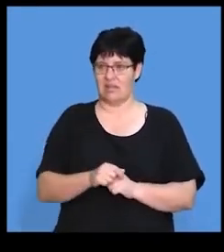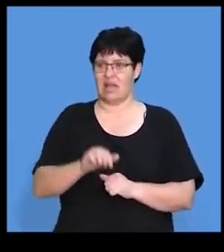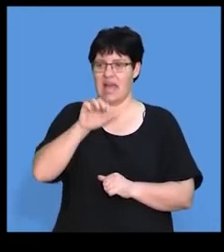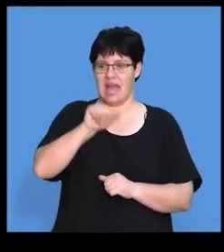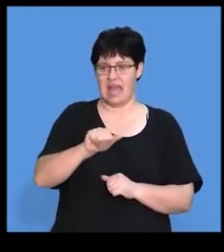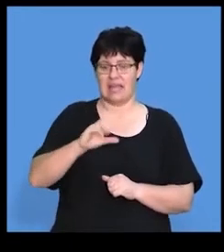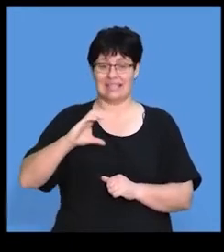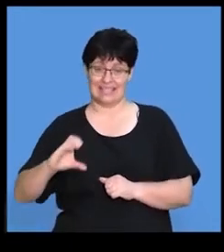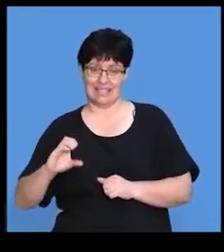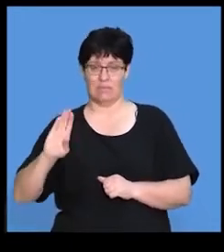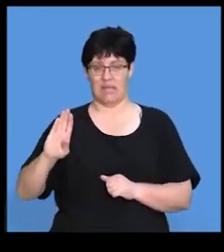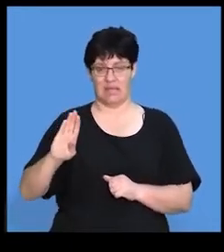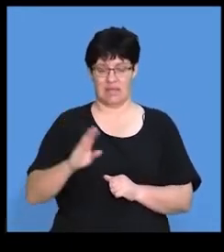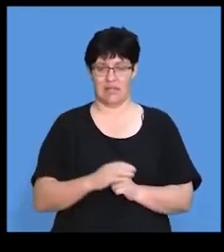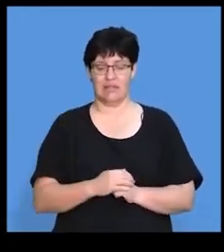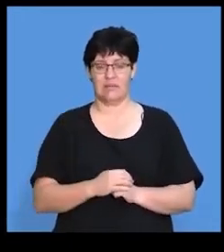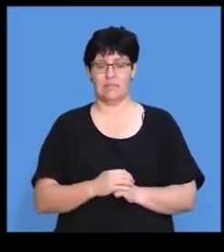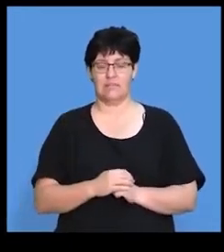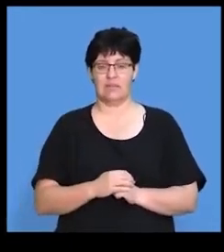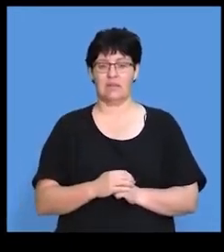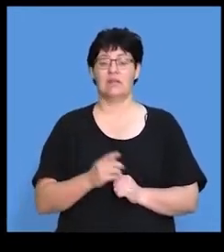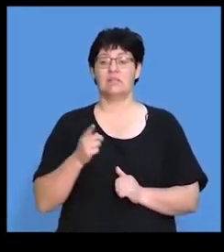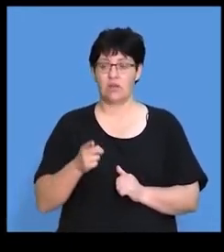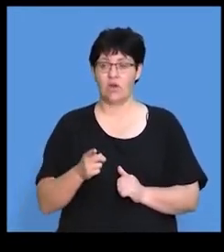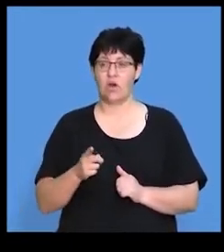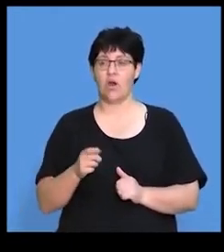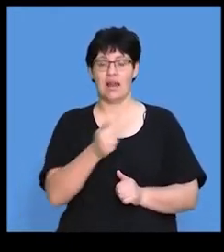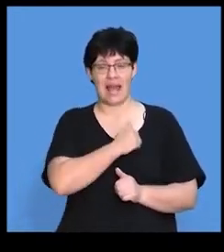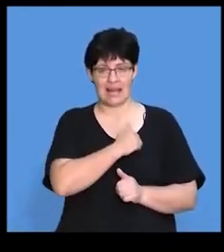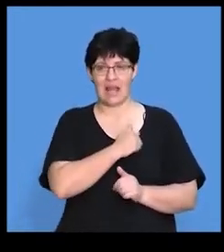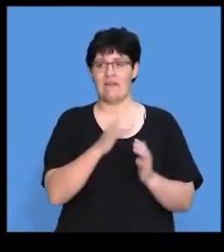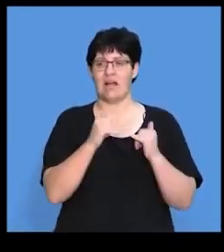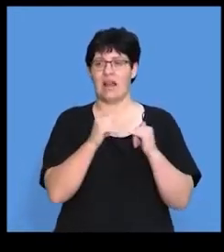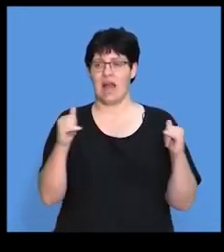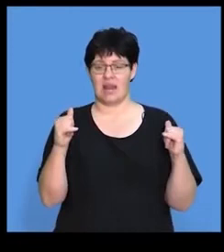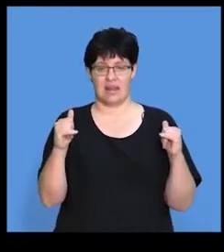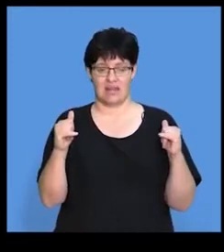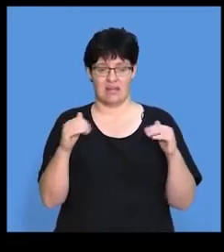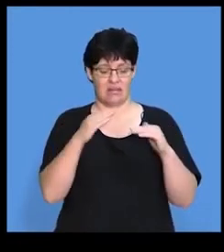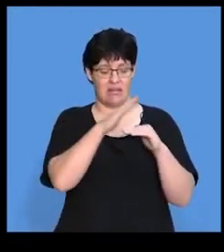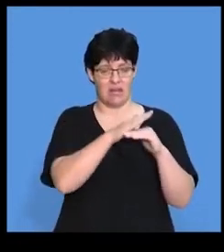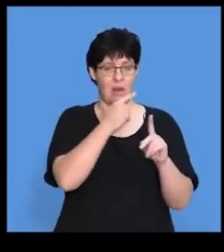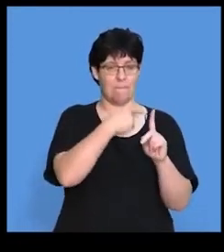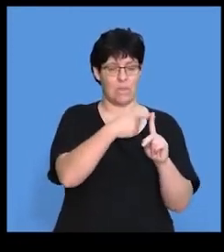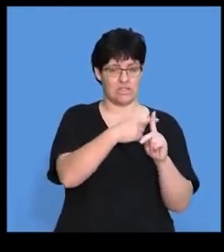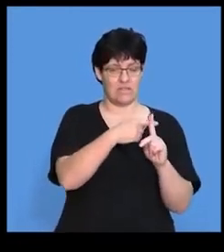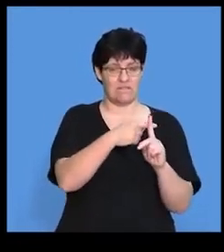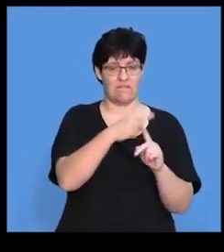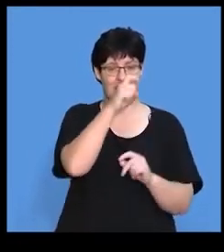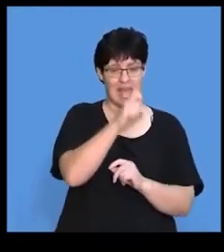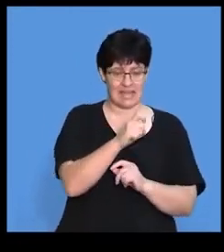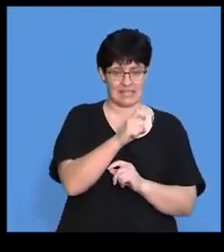is angle ACB. And luckily, this angle happens to lie between the